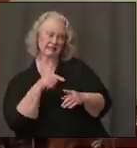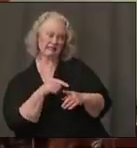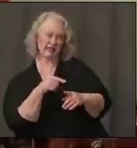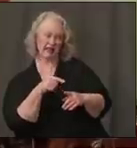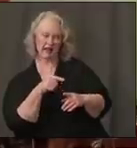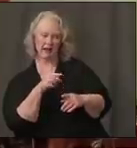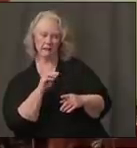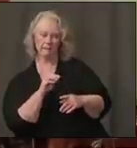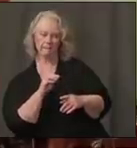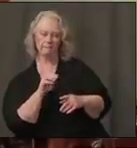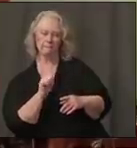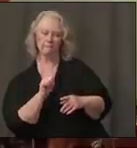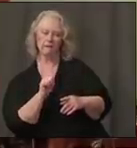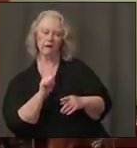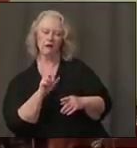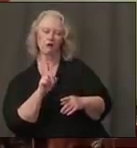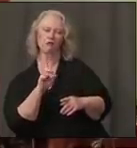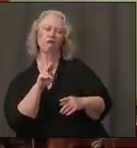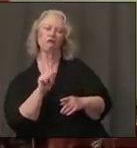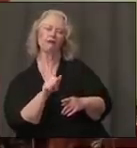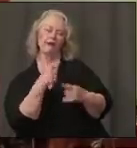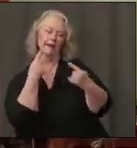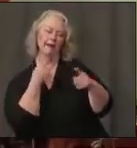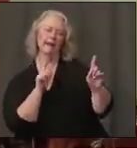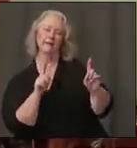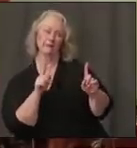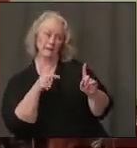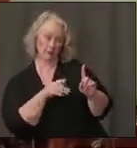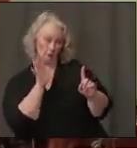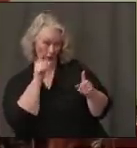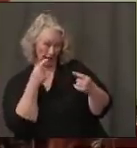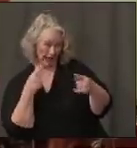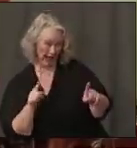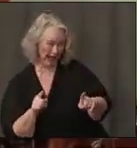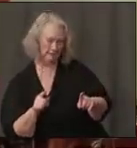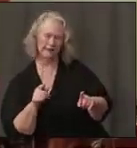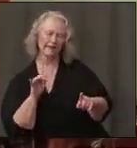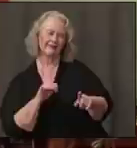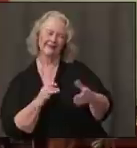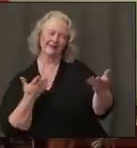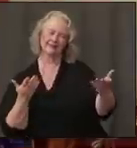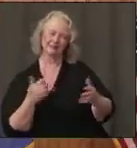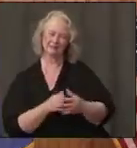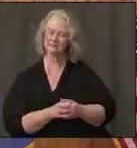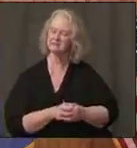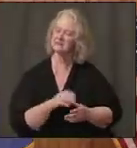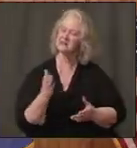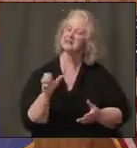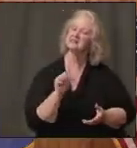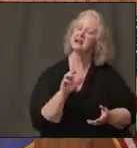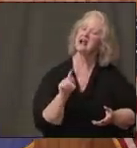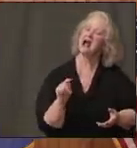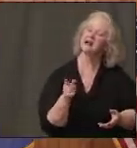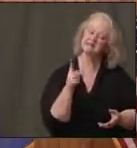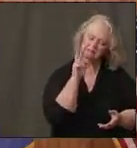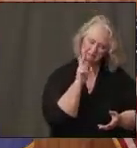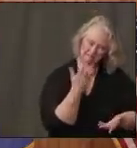only begins the conversation. It doesn't end the conversation about vaccines. Scott, 12 to 18 months for a